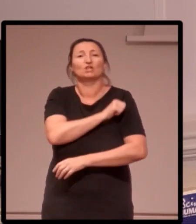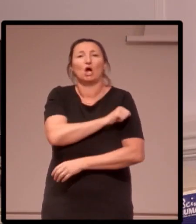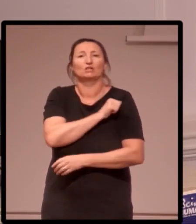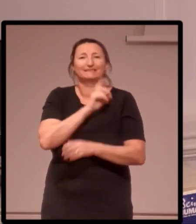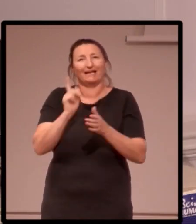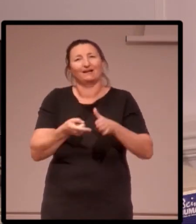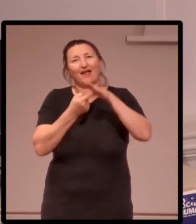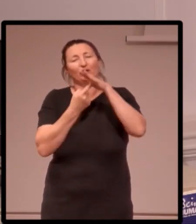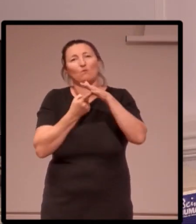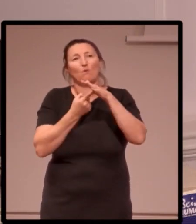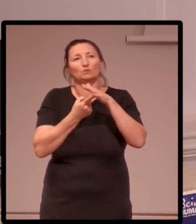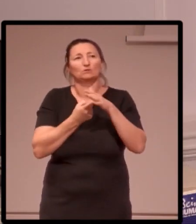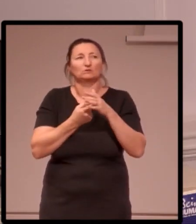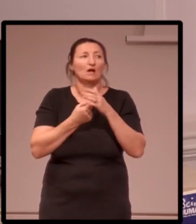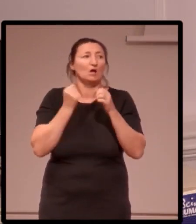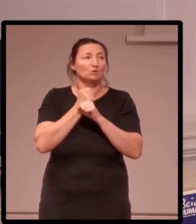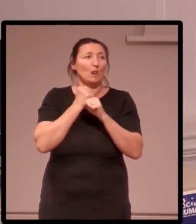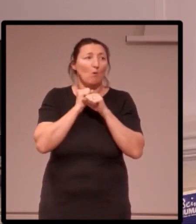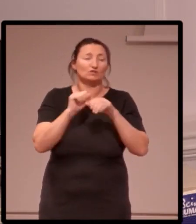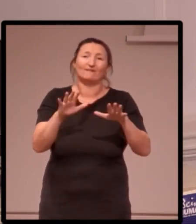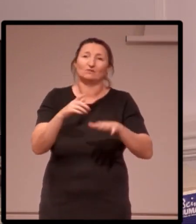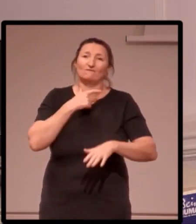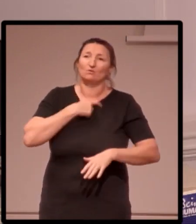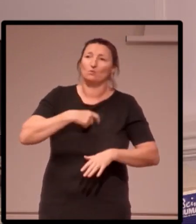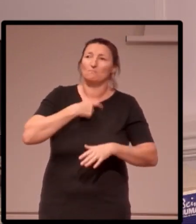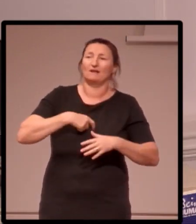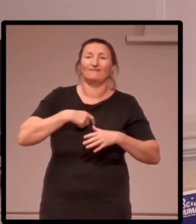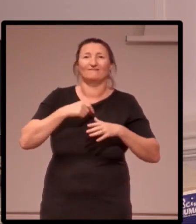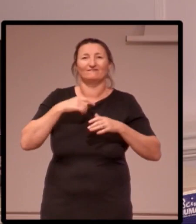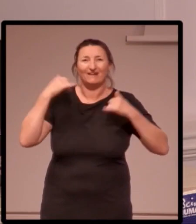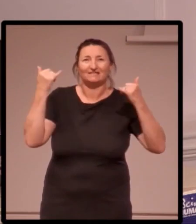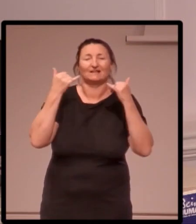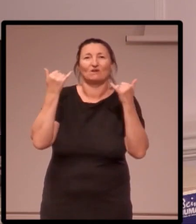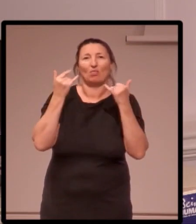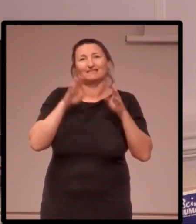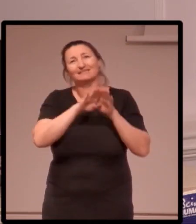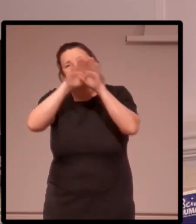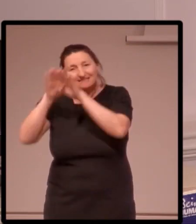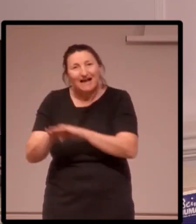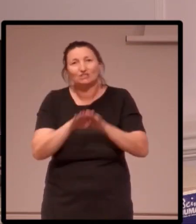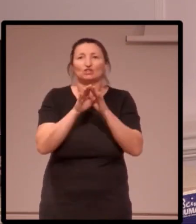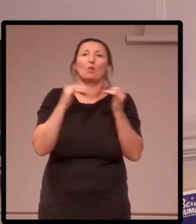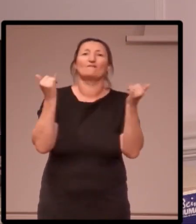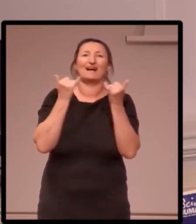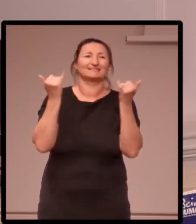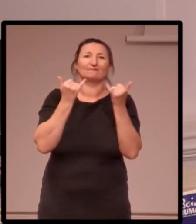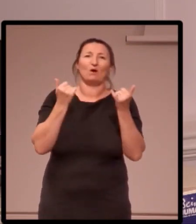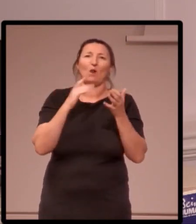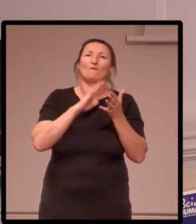event as part of the Being Human Festival. And that's the UK's National Festival of Humanities.